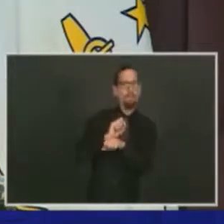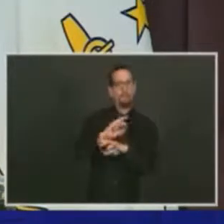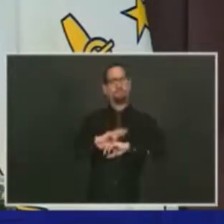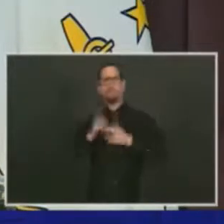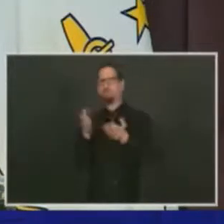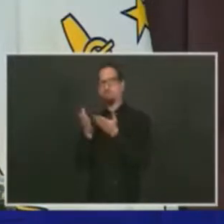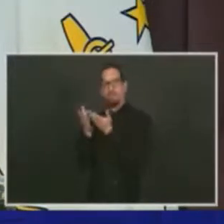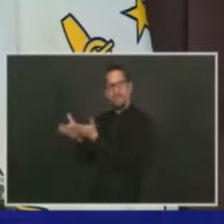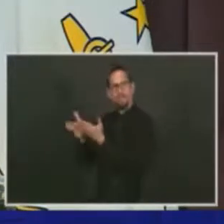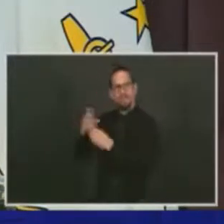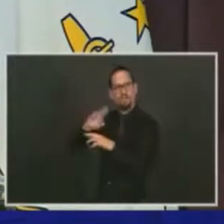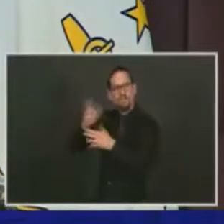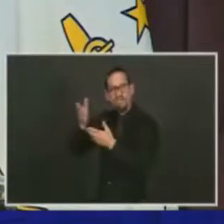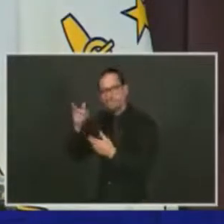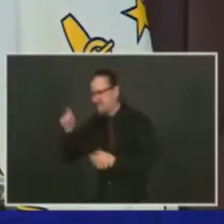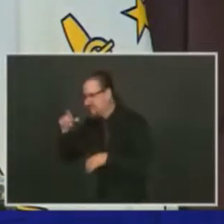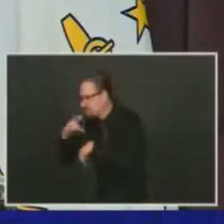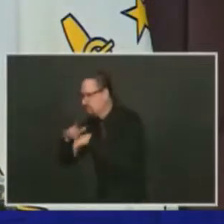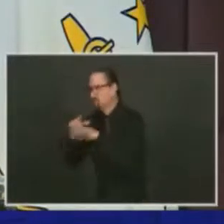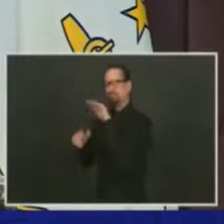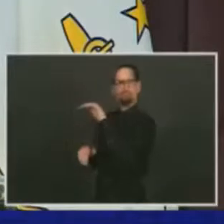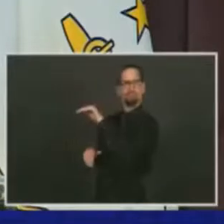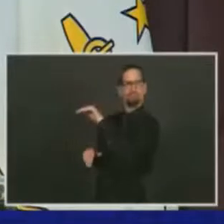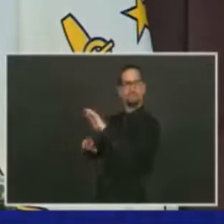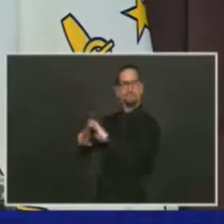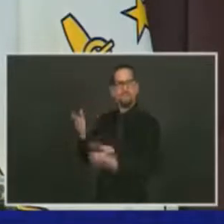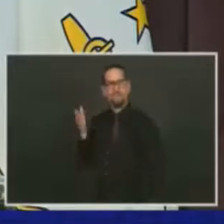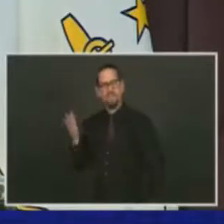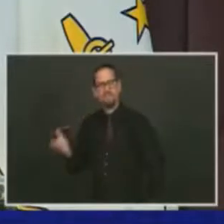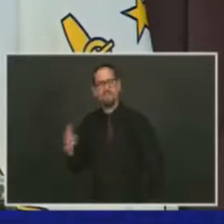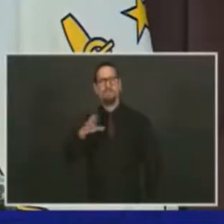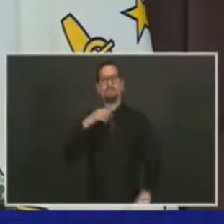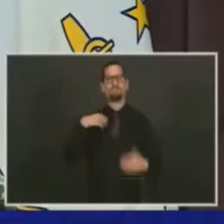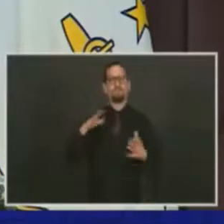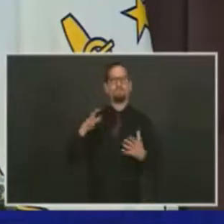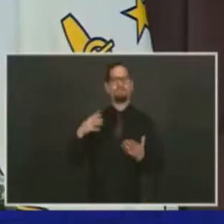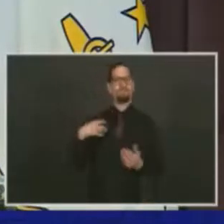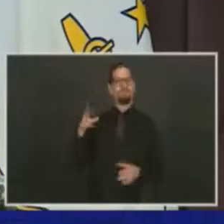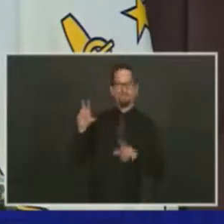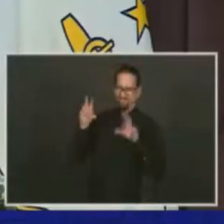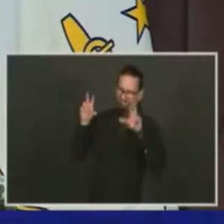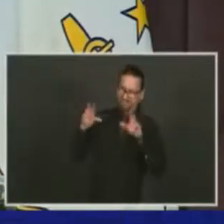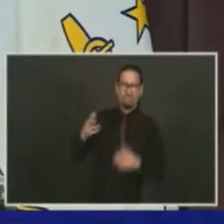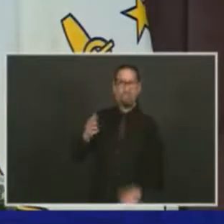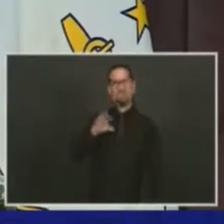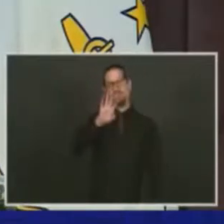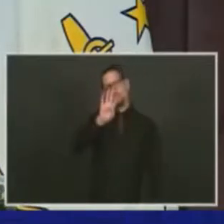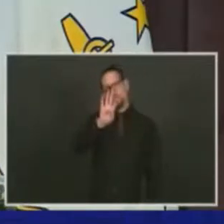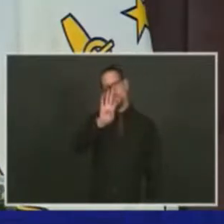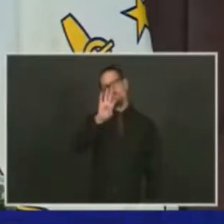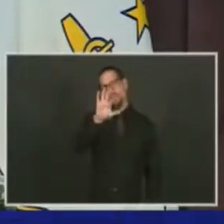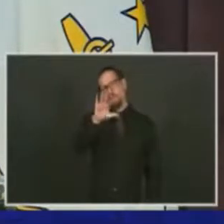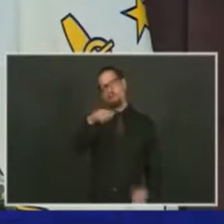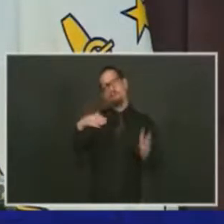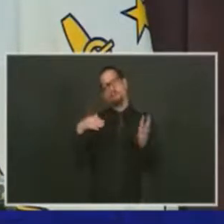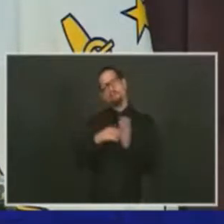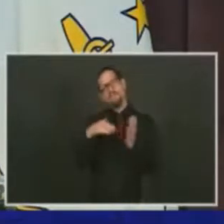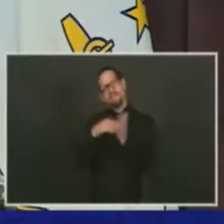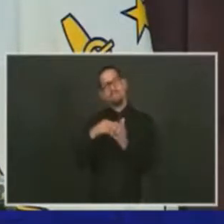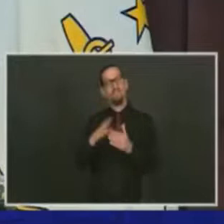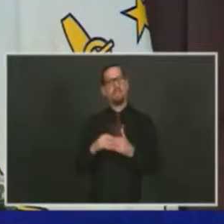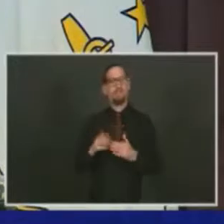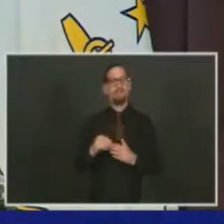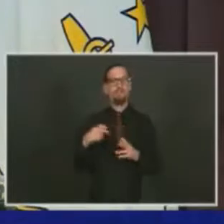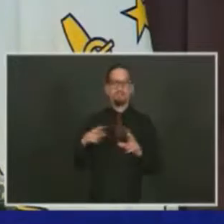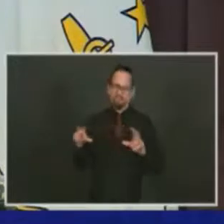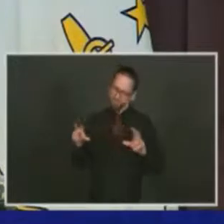part of the existing $45 million commitment to the Back to Work initiative. I'll say this,